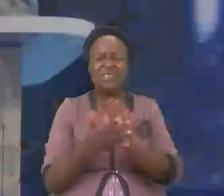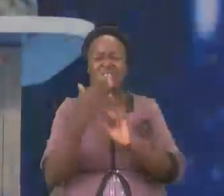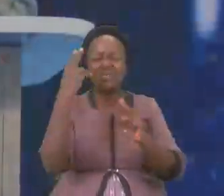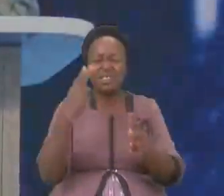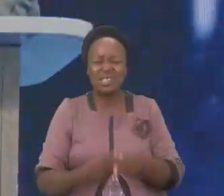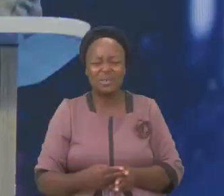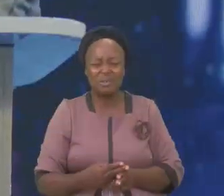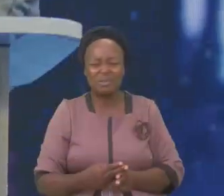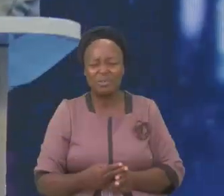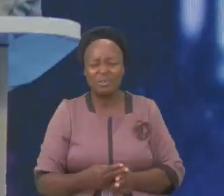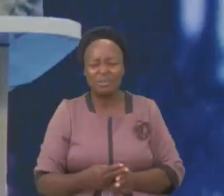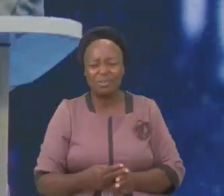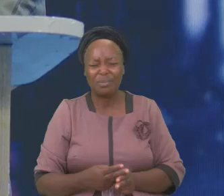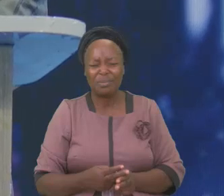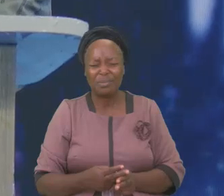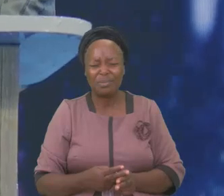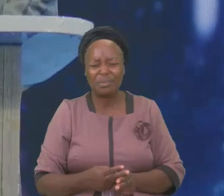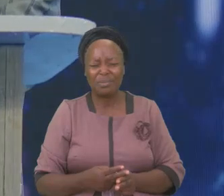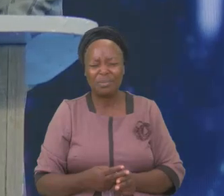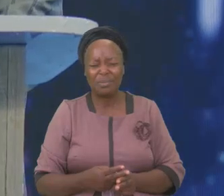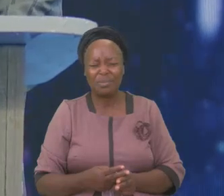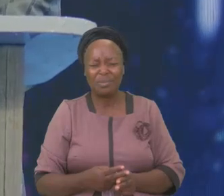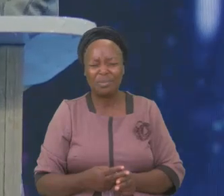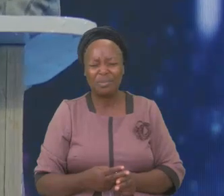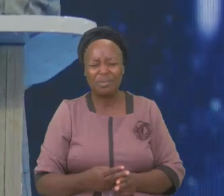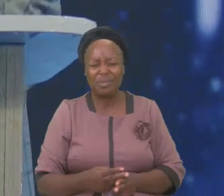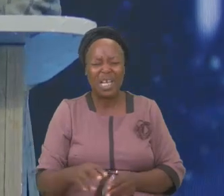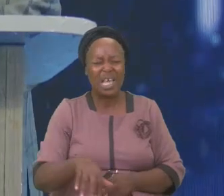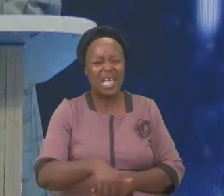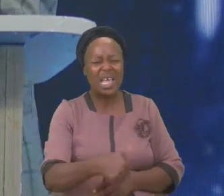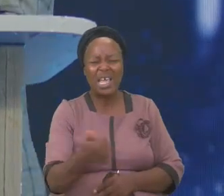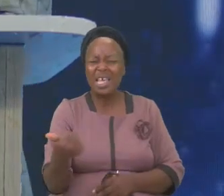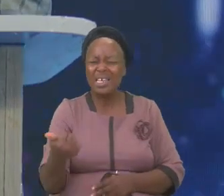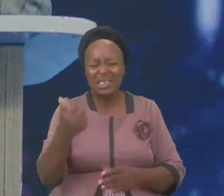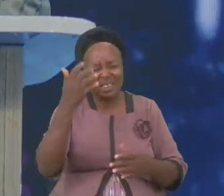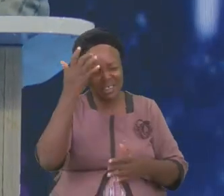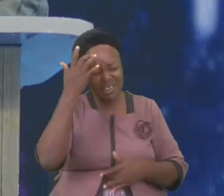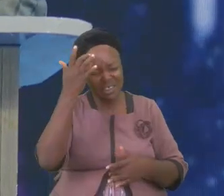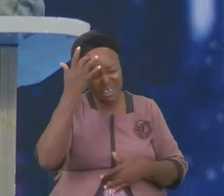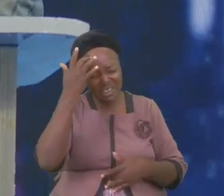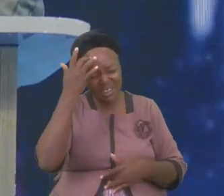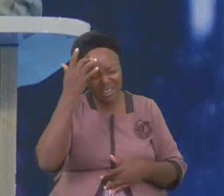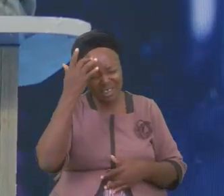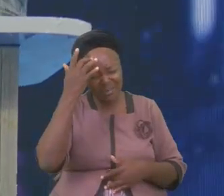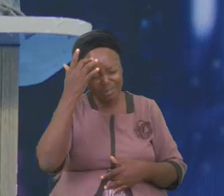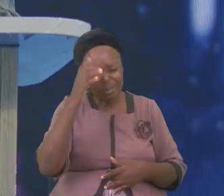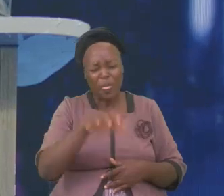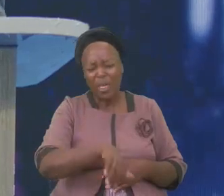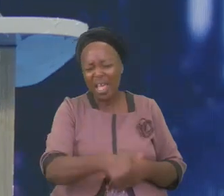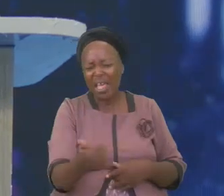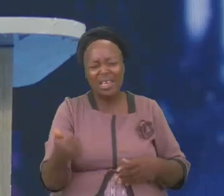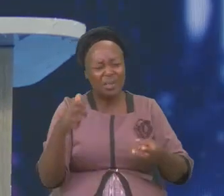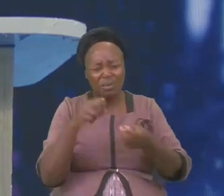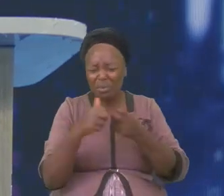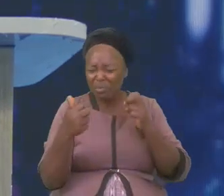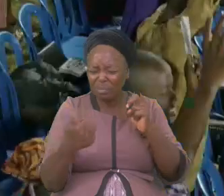Any infirmity, any sickness, any disease, anywhere, Lord,